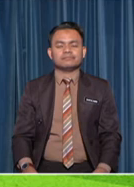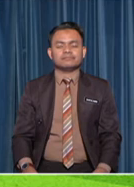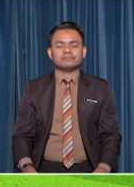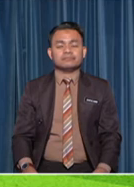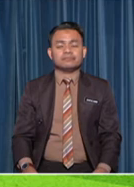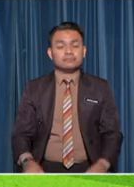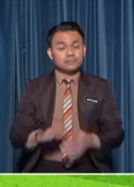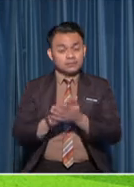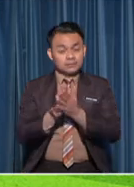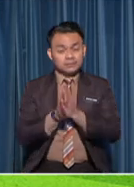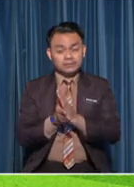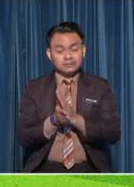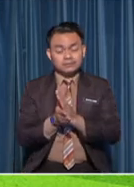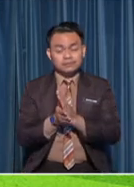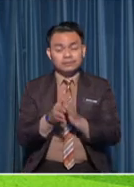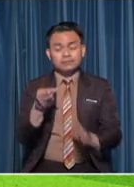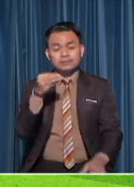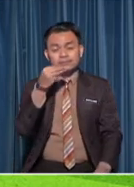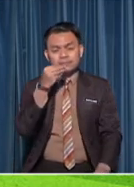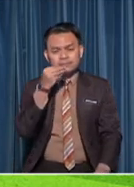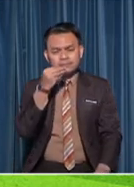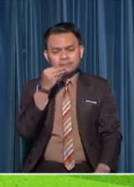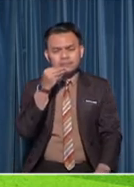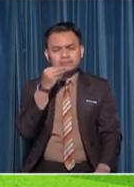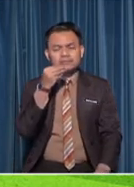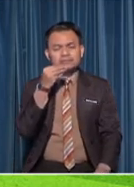Thus, the food does not taste good.